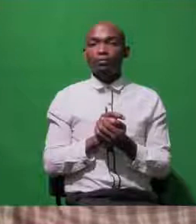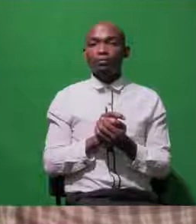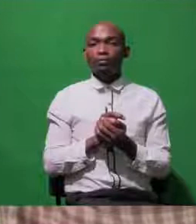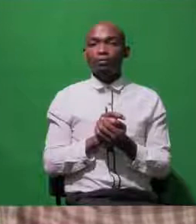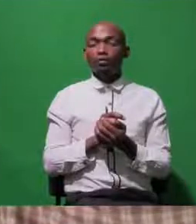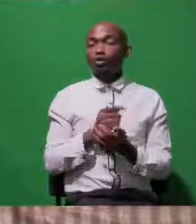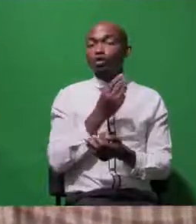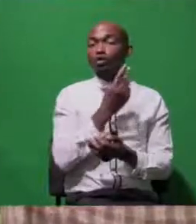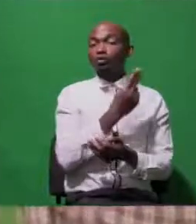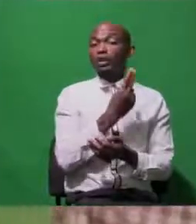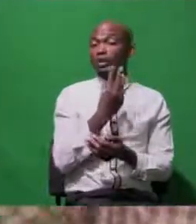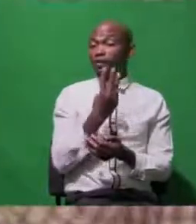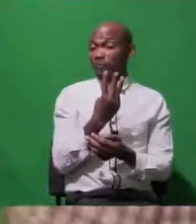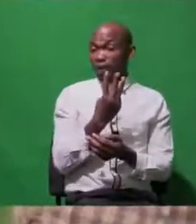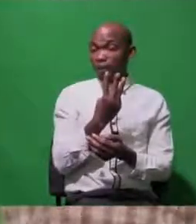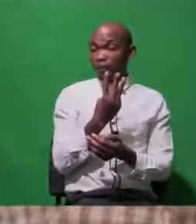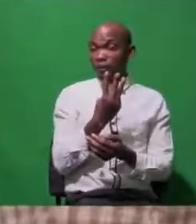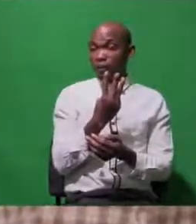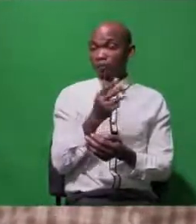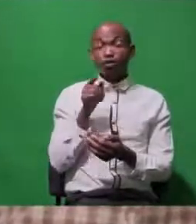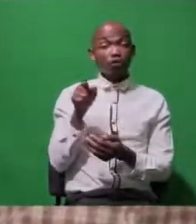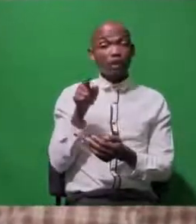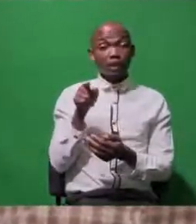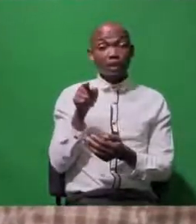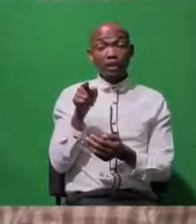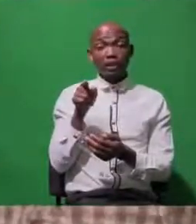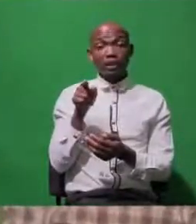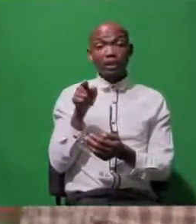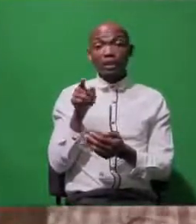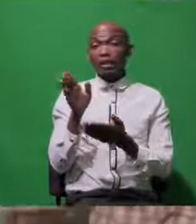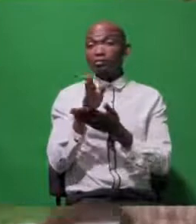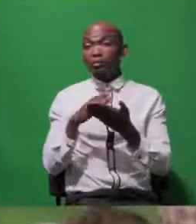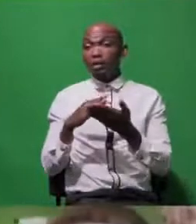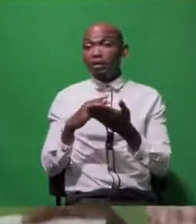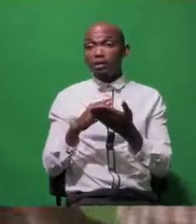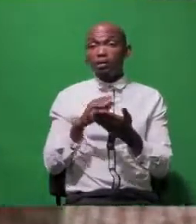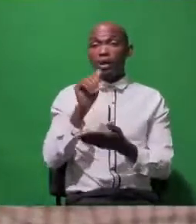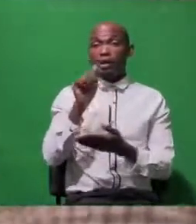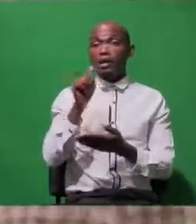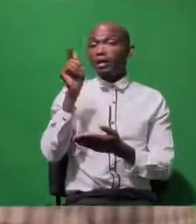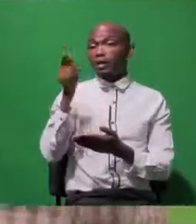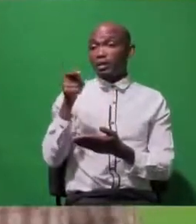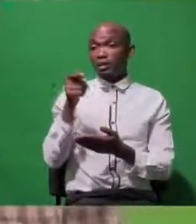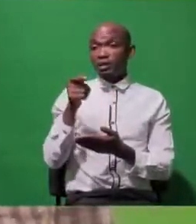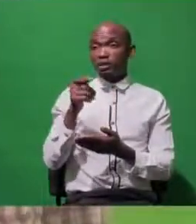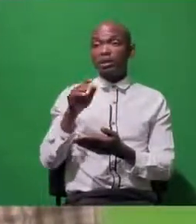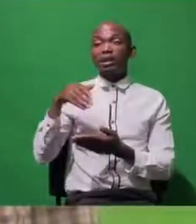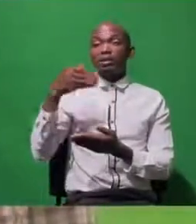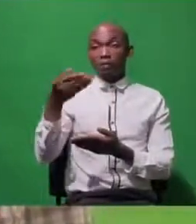23. So here is the position of A dash. And then we can